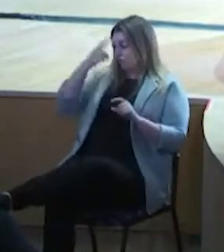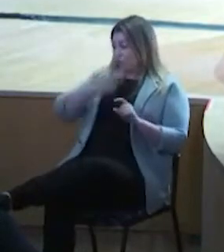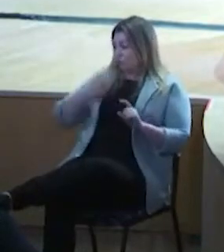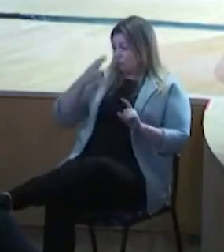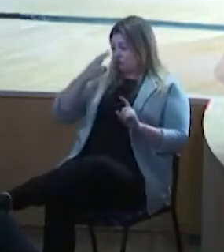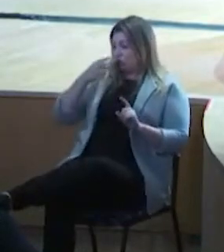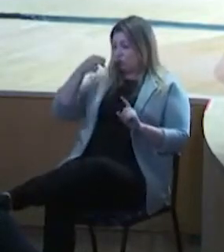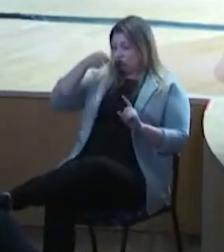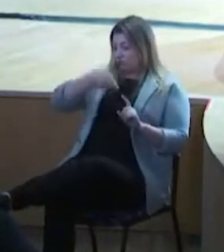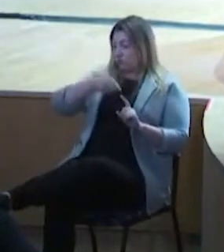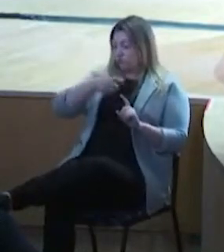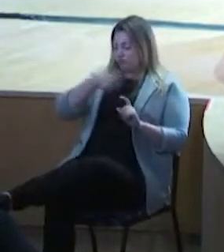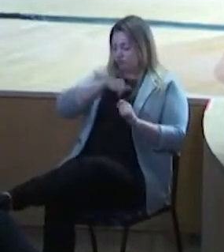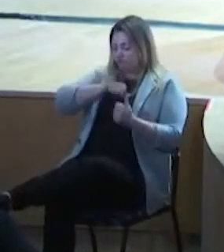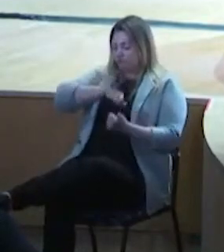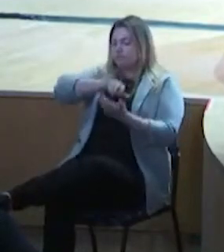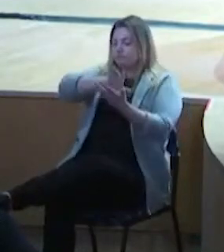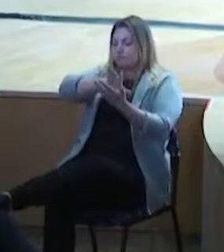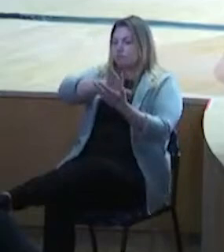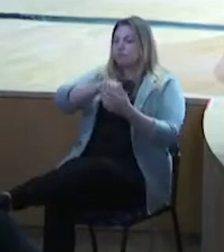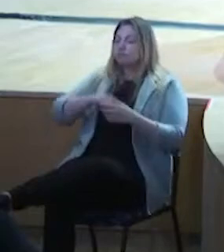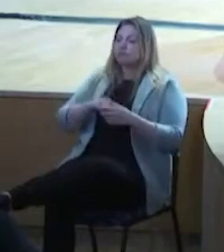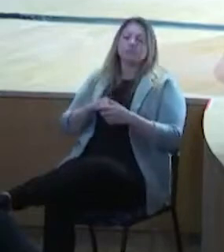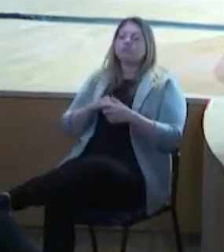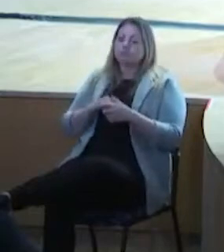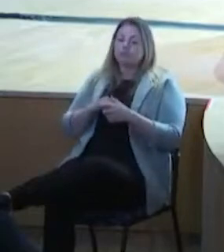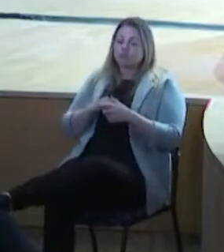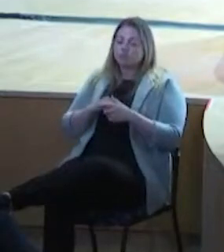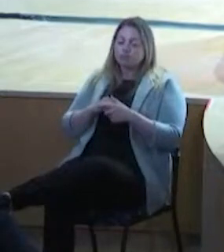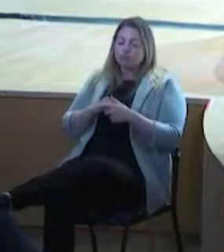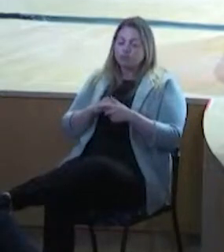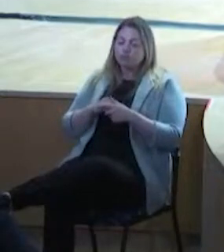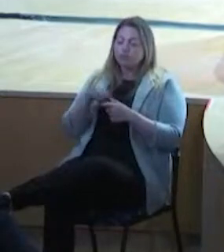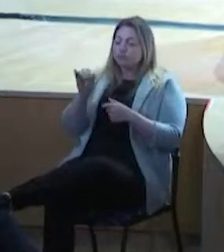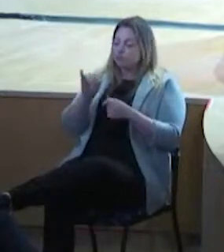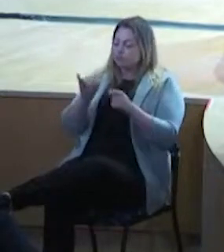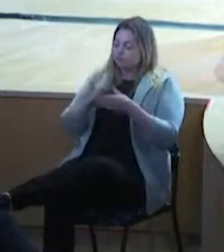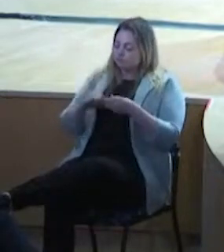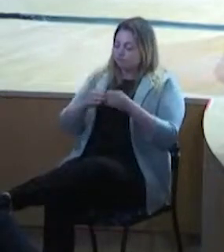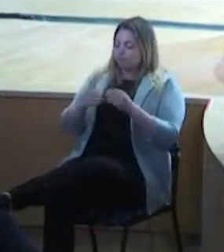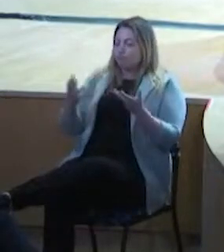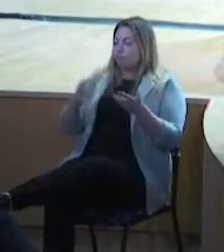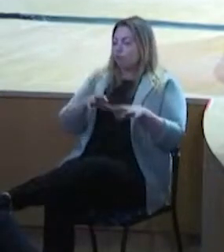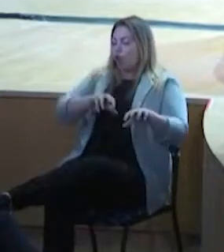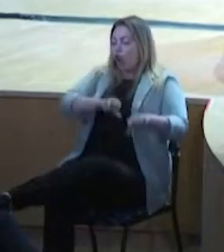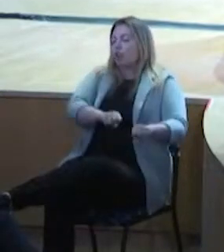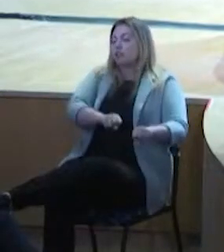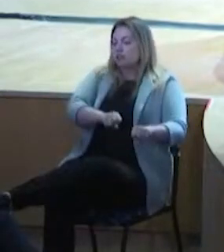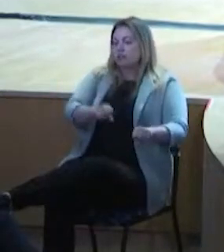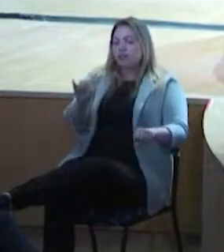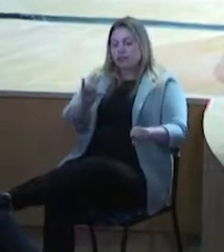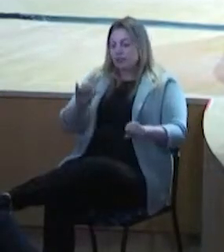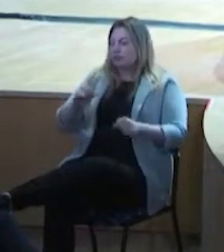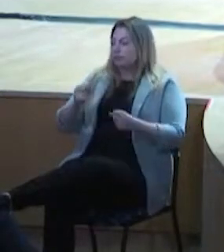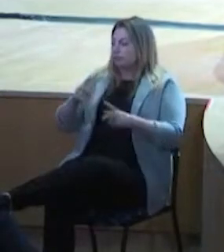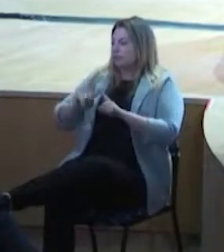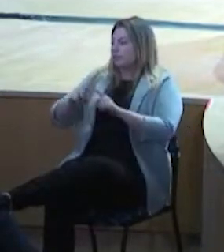we're faced with, you know, the same story of colonization as many of the native people around the